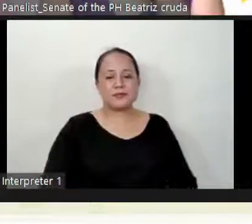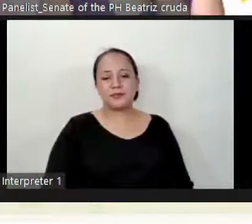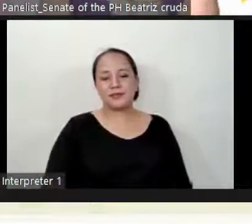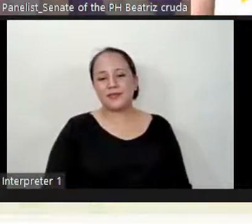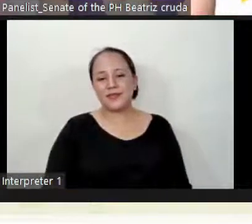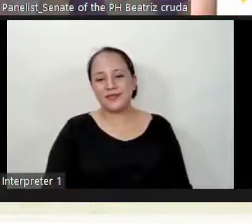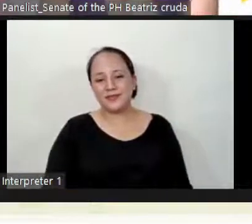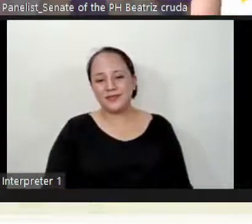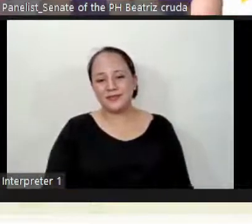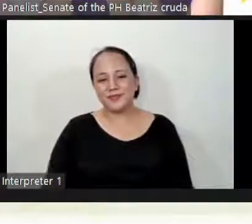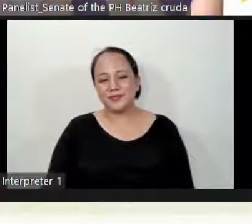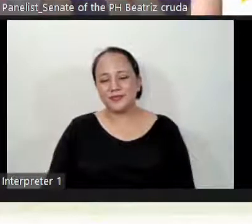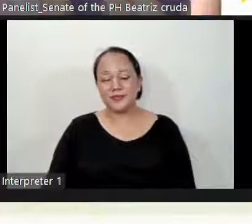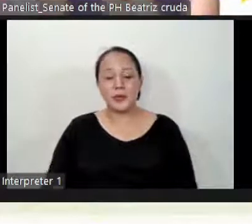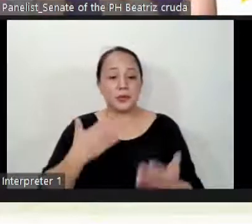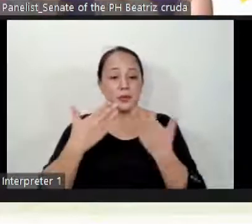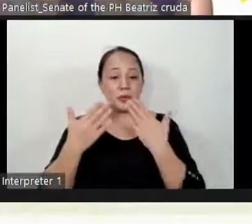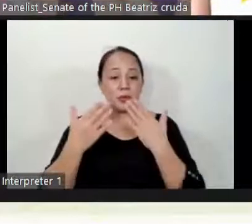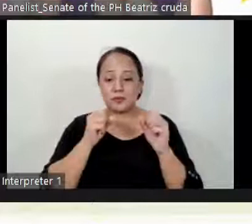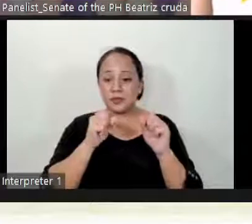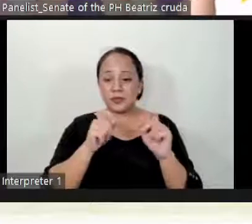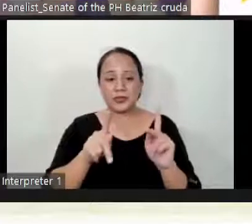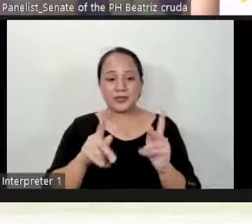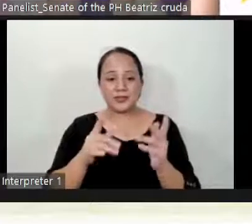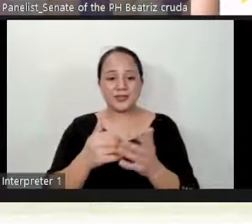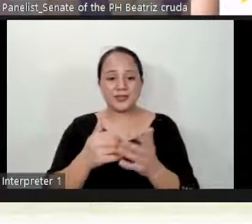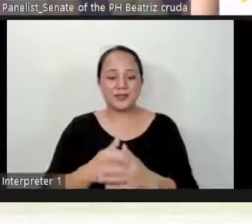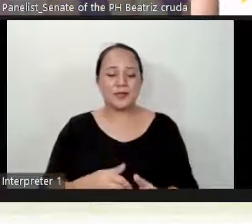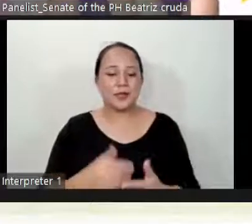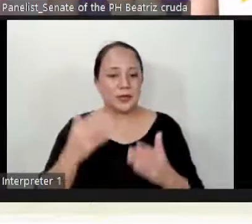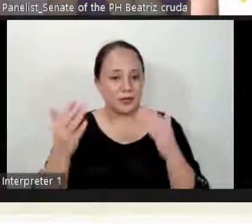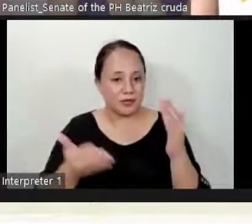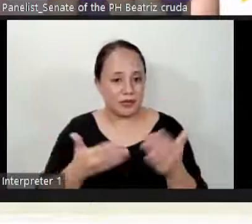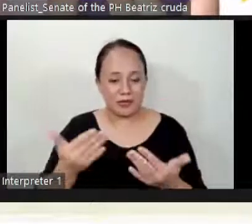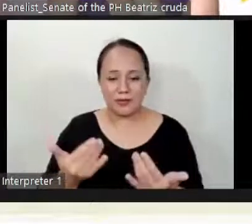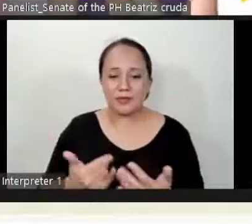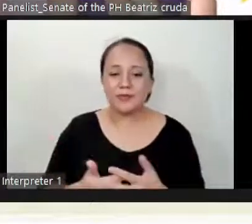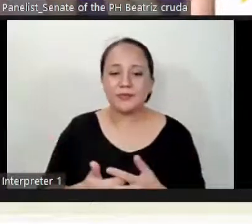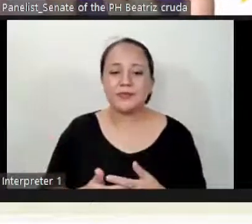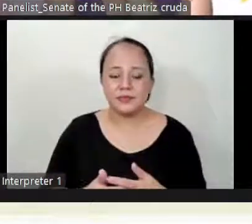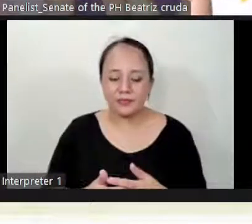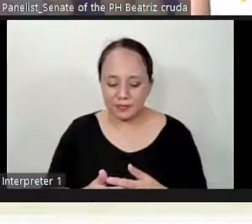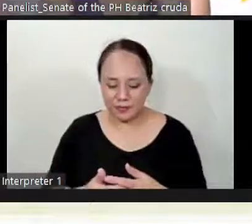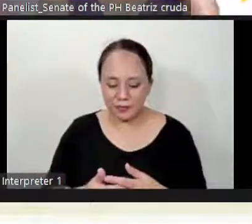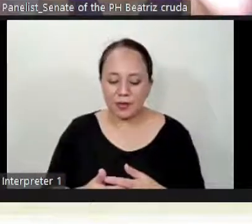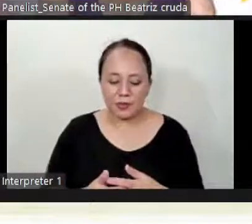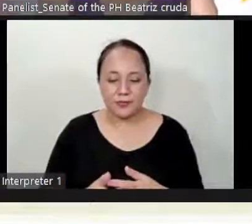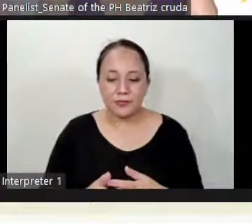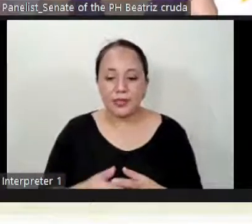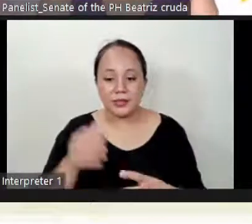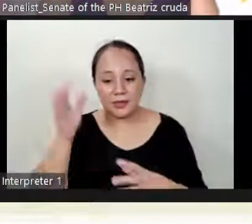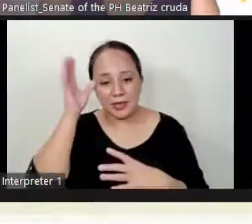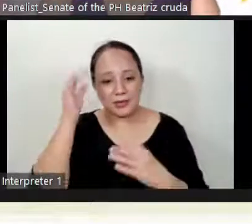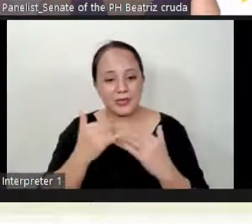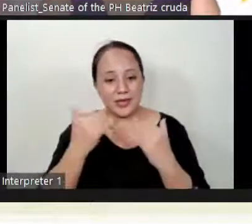Thank you for the opportunity po for inviting us to the Cancer